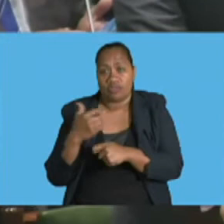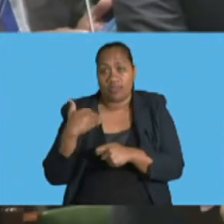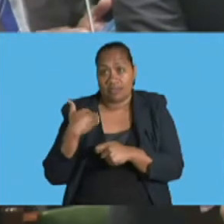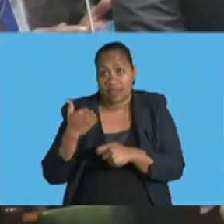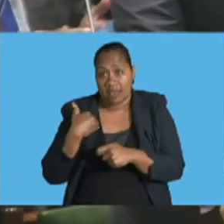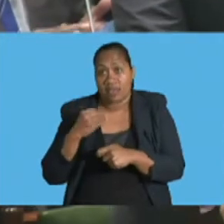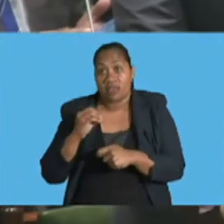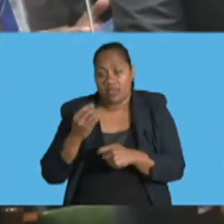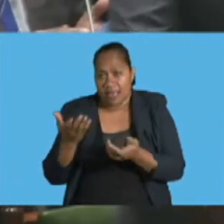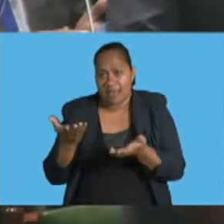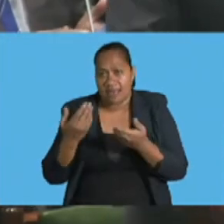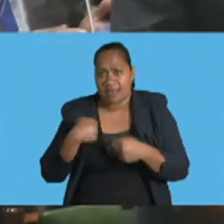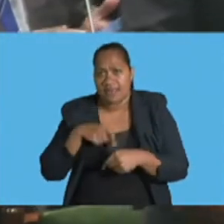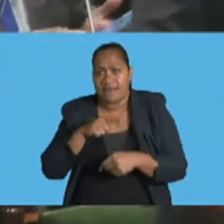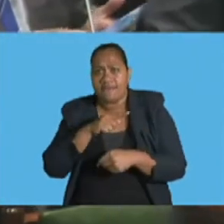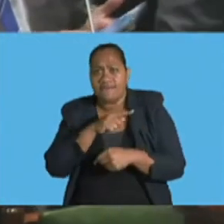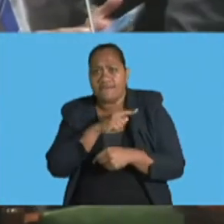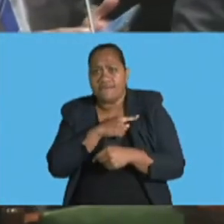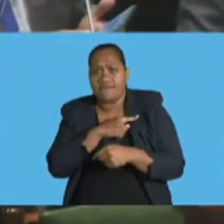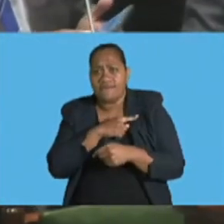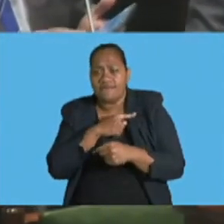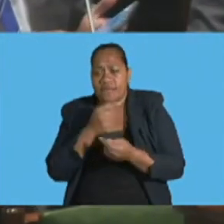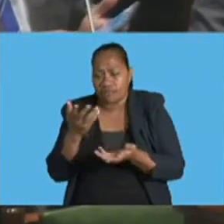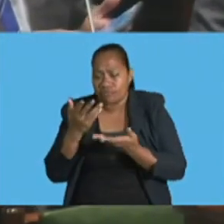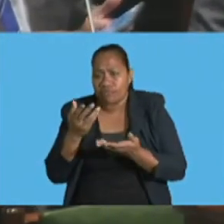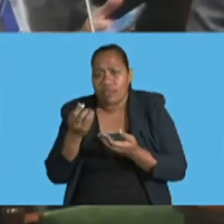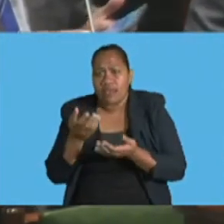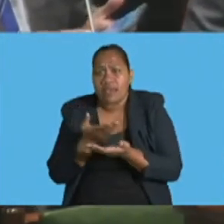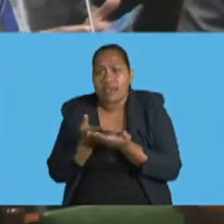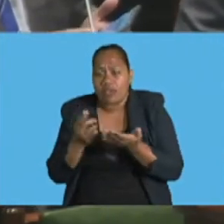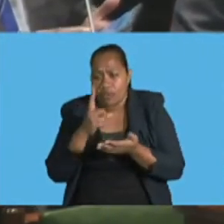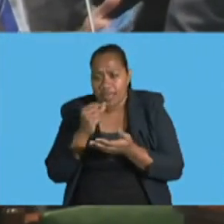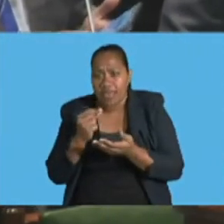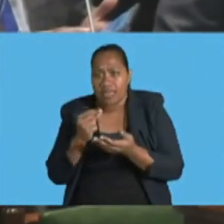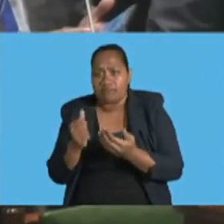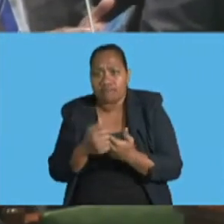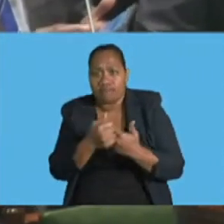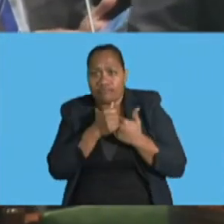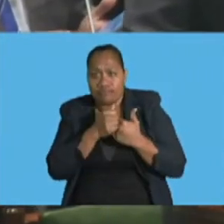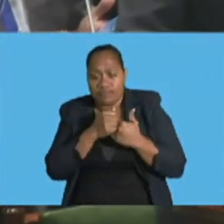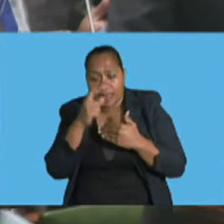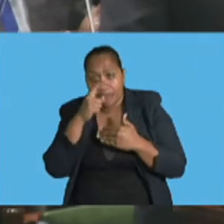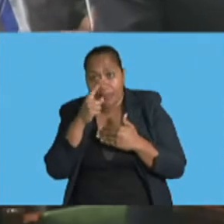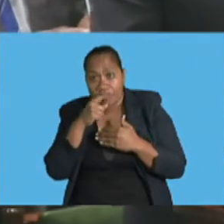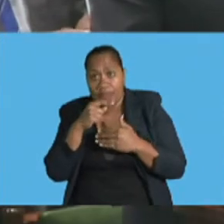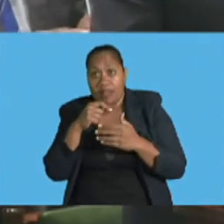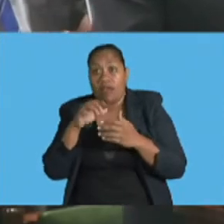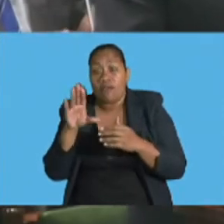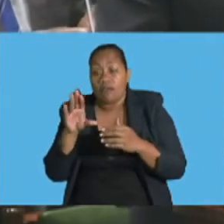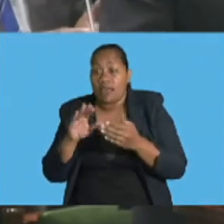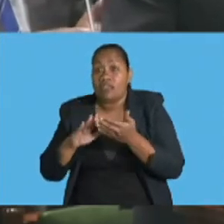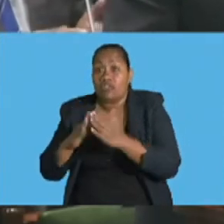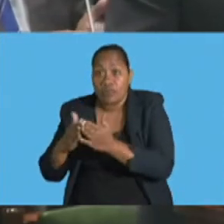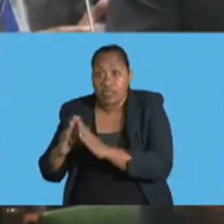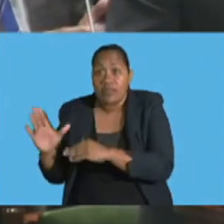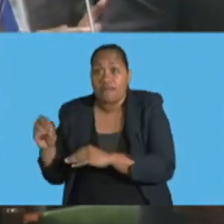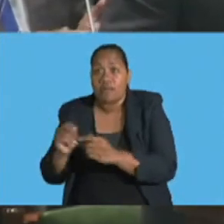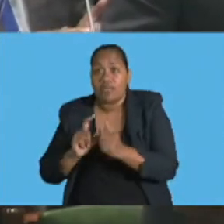to carry out our most important job of safeguarding the Fijian people and the communities from the climate threat now and into the